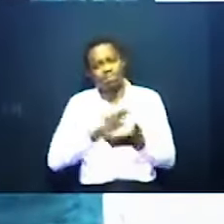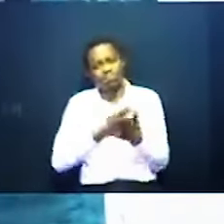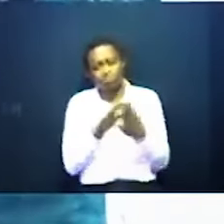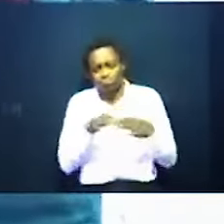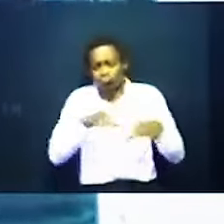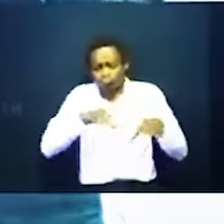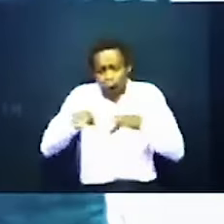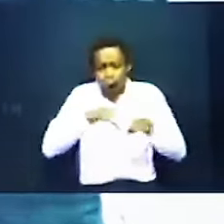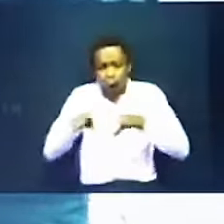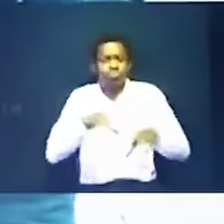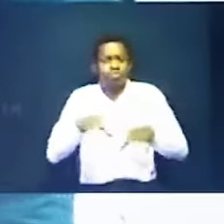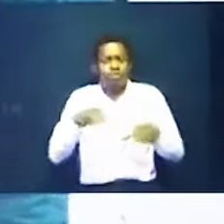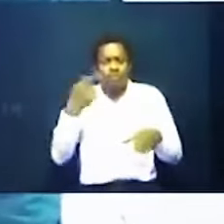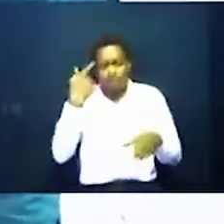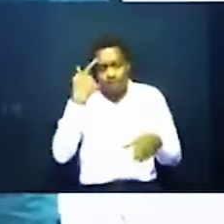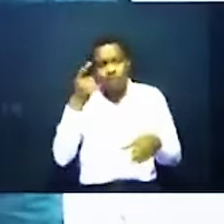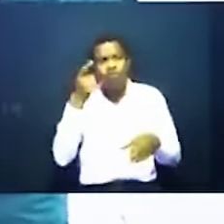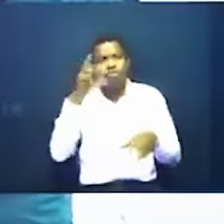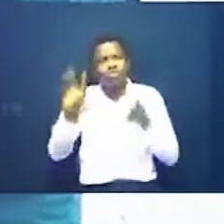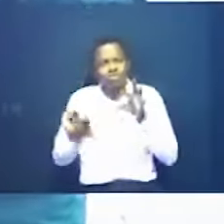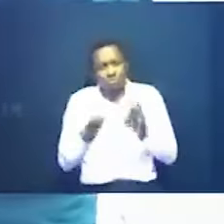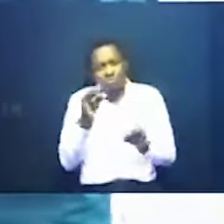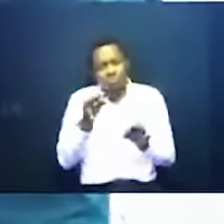Yes. So